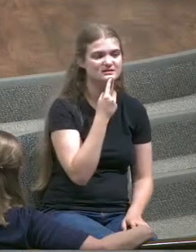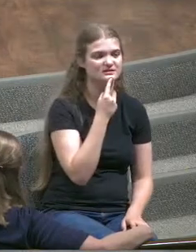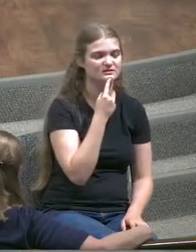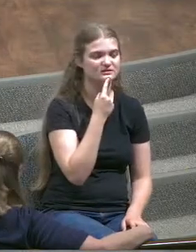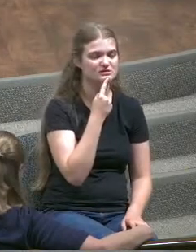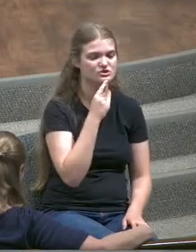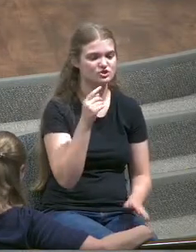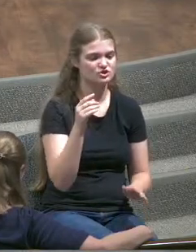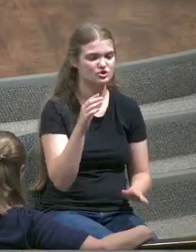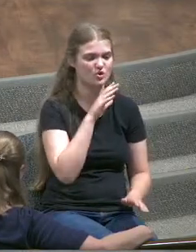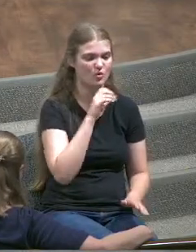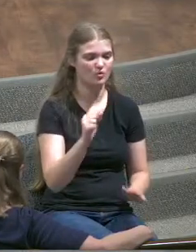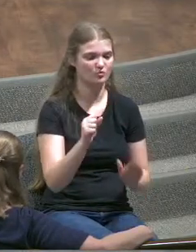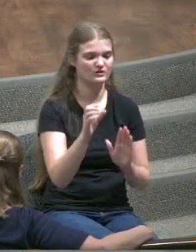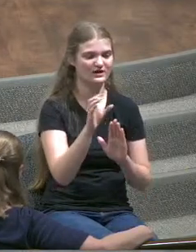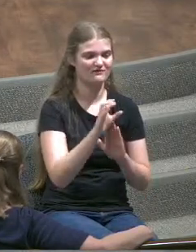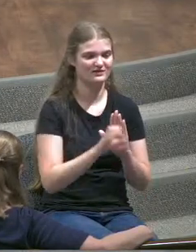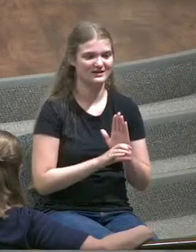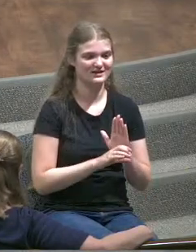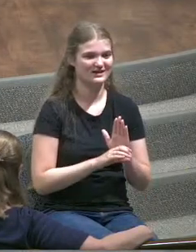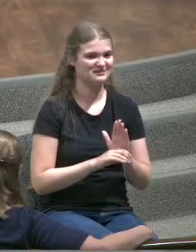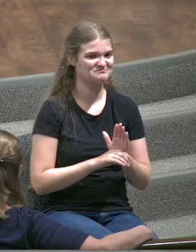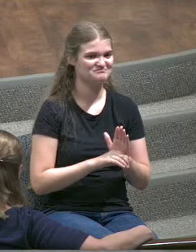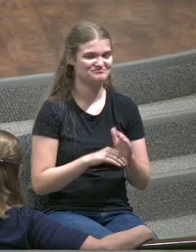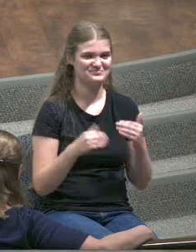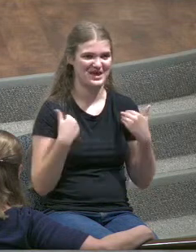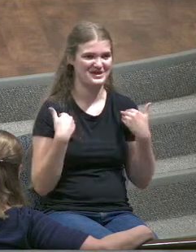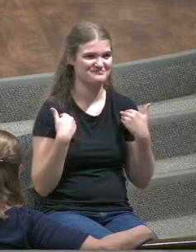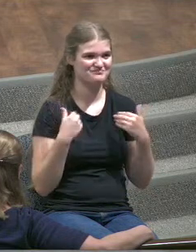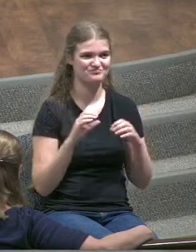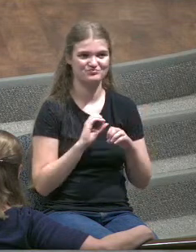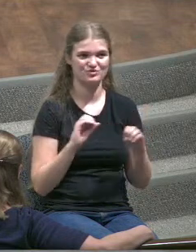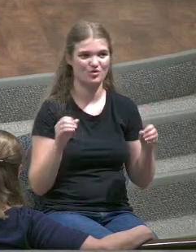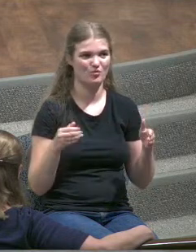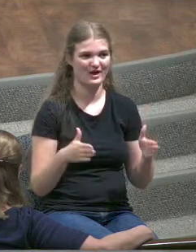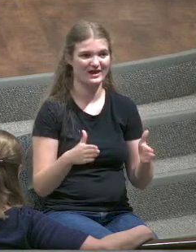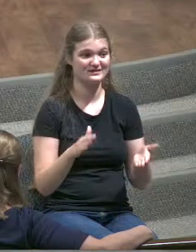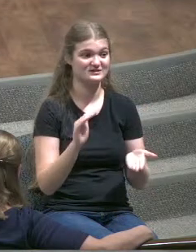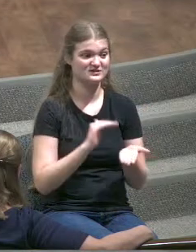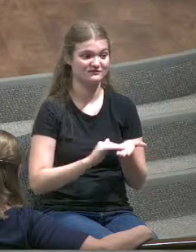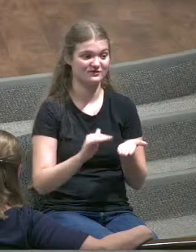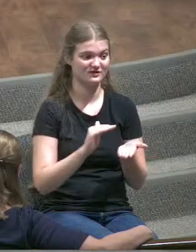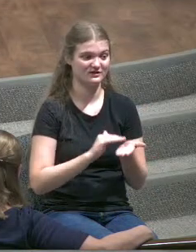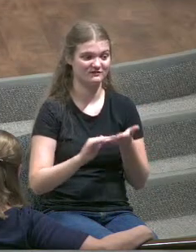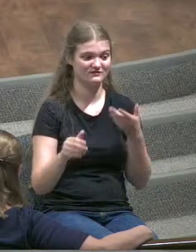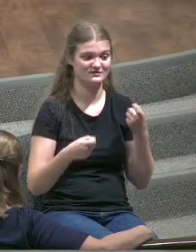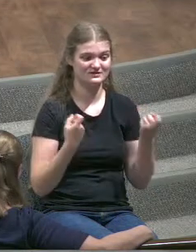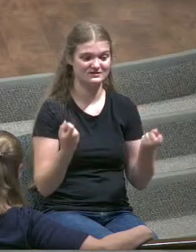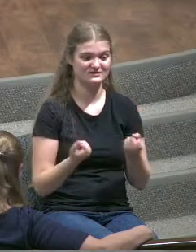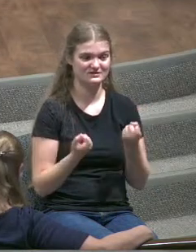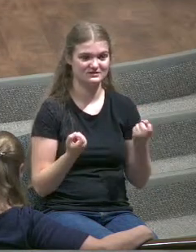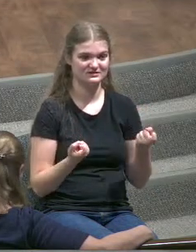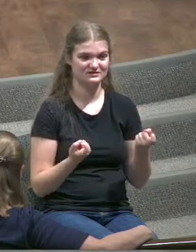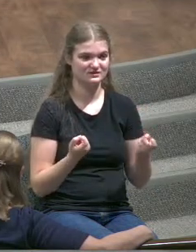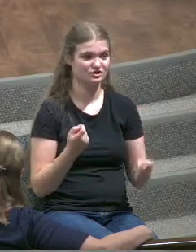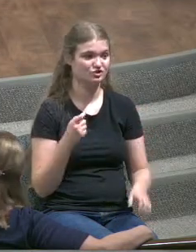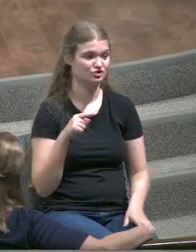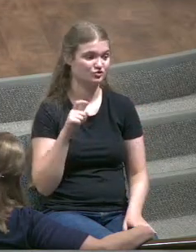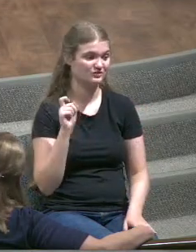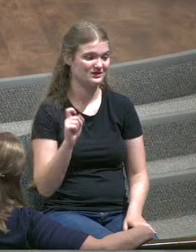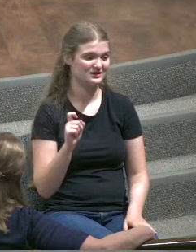that the old covenant had no way to forgive sins. You know, you had to keep